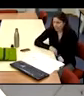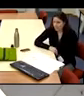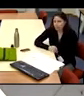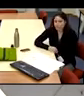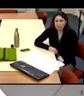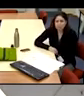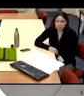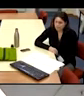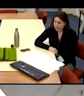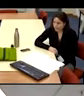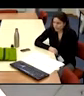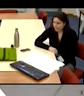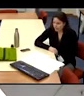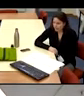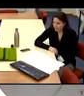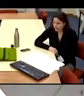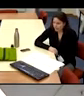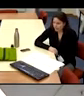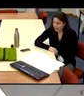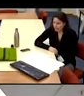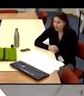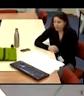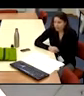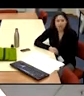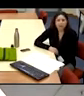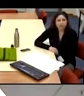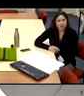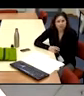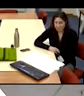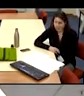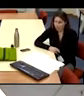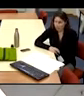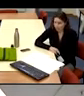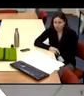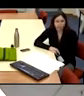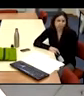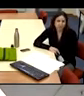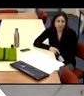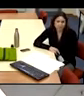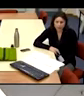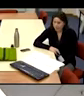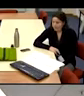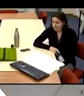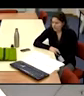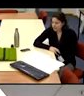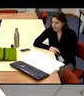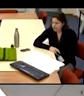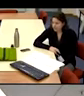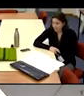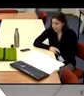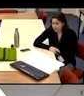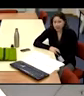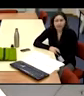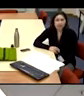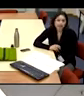label, what became very apparent to me was the clear desire to take back control of the narrative that is created